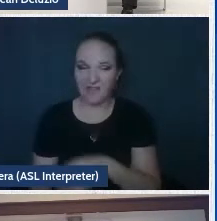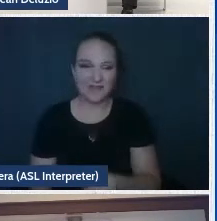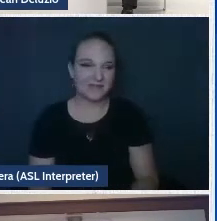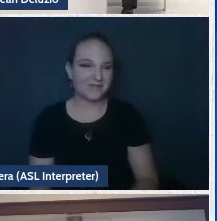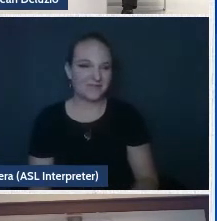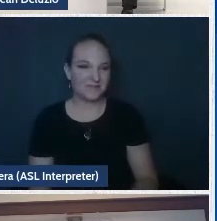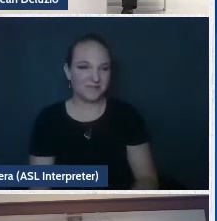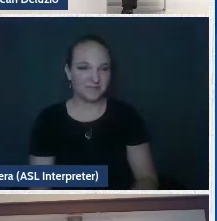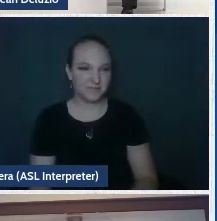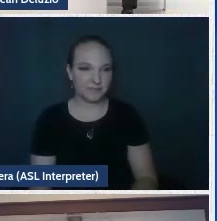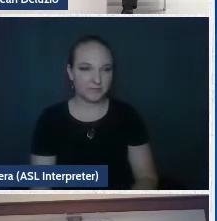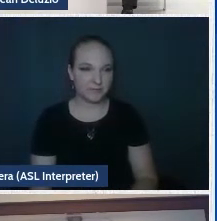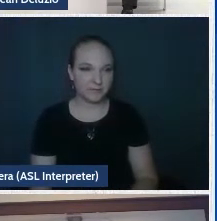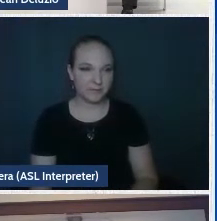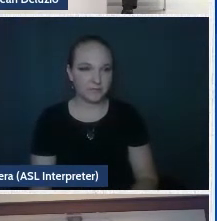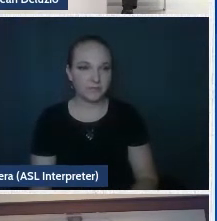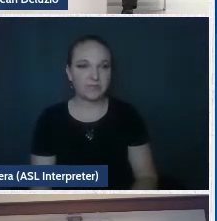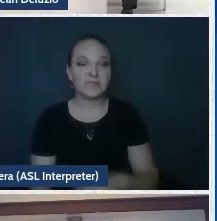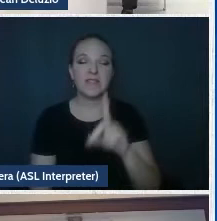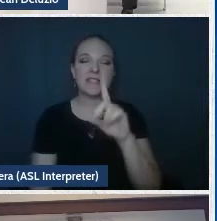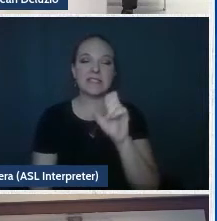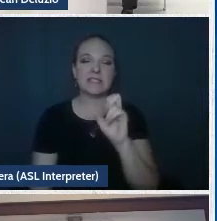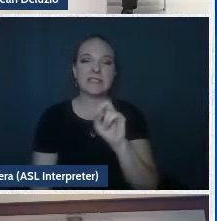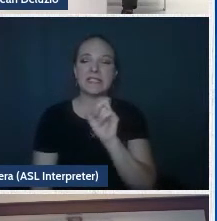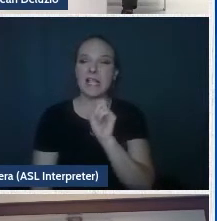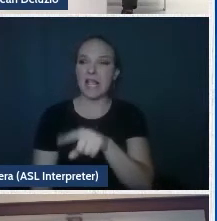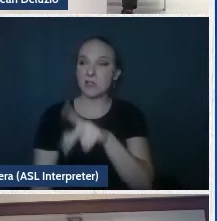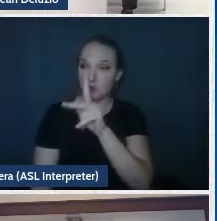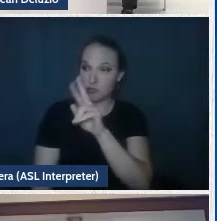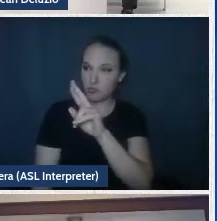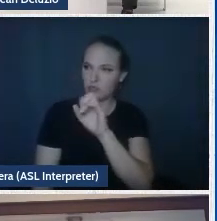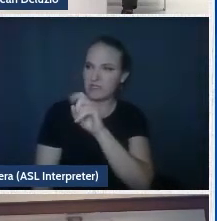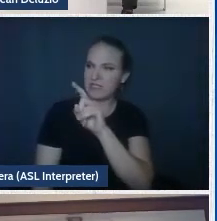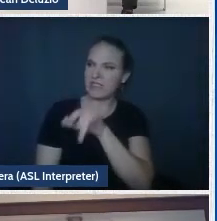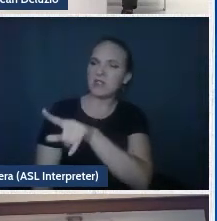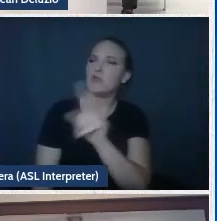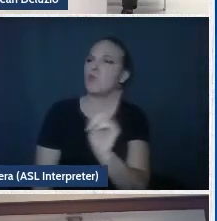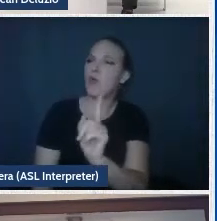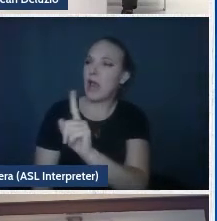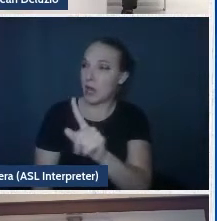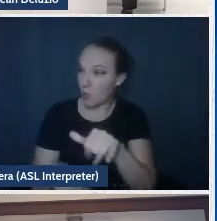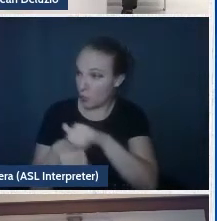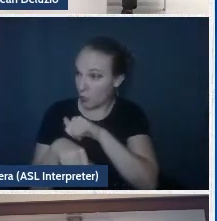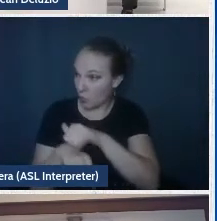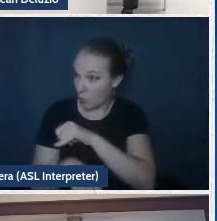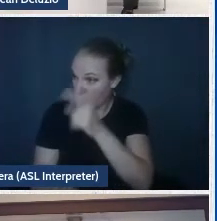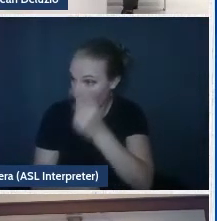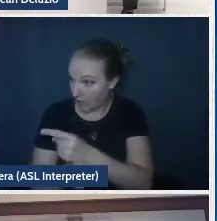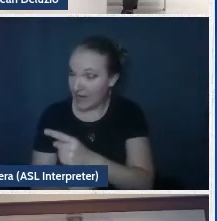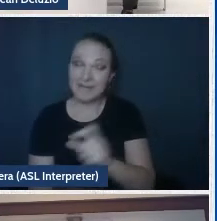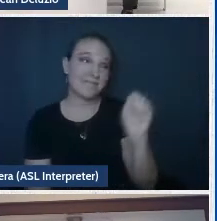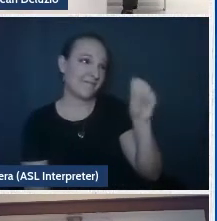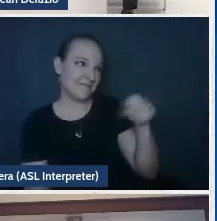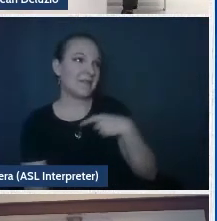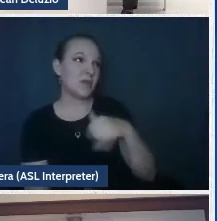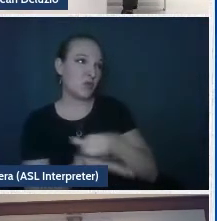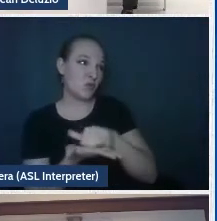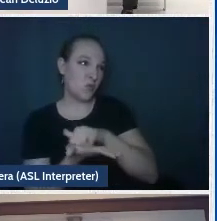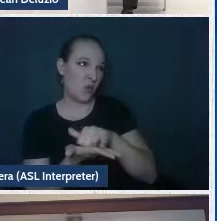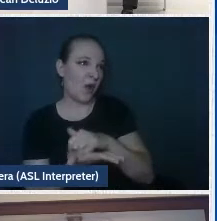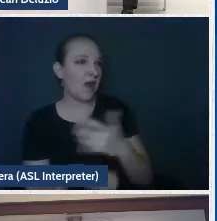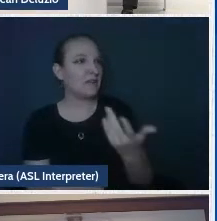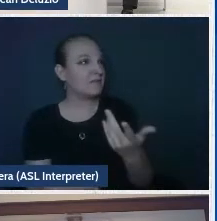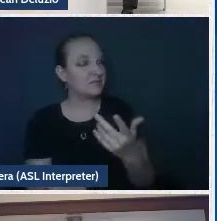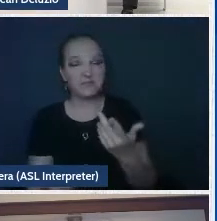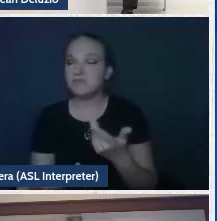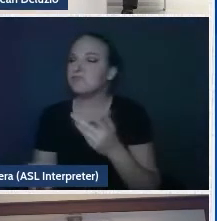you're joining us from New York? Is that right? I am live What's from it like New York. in New York City tonight? It's great. Great